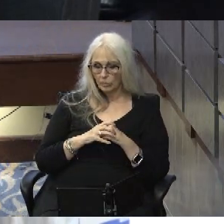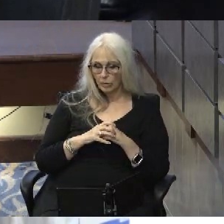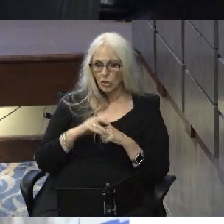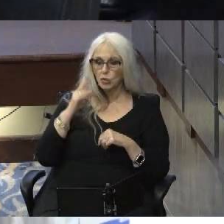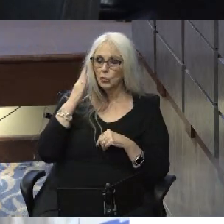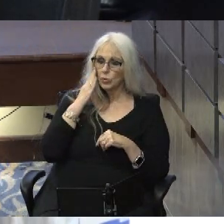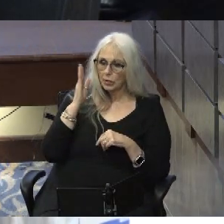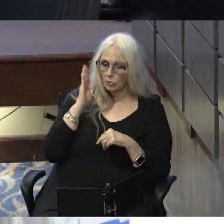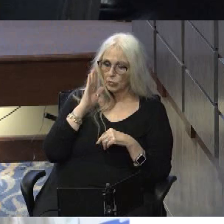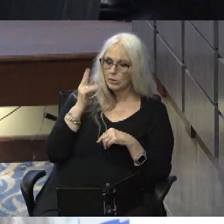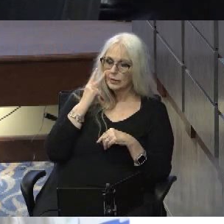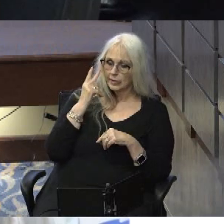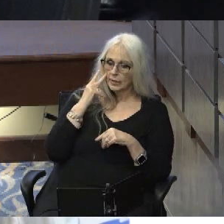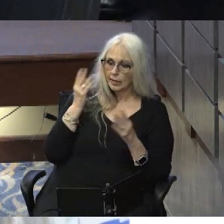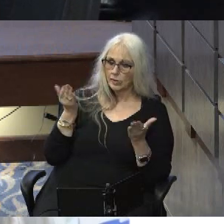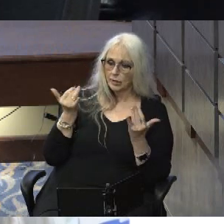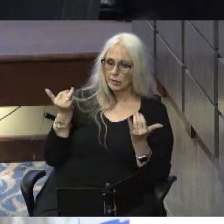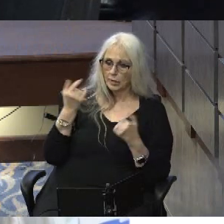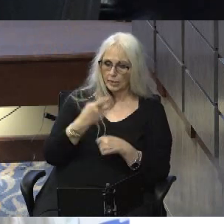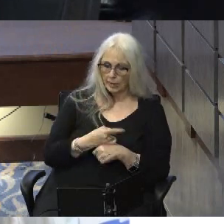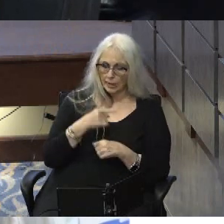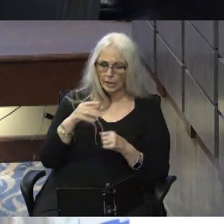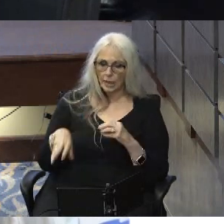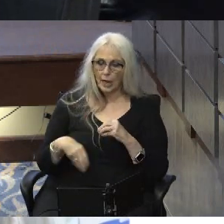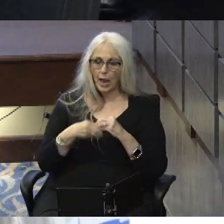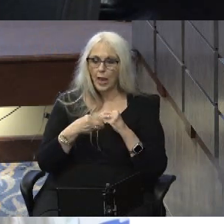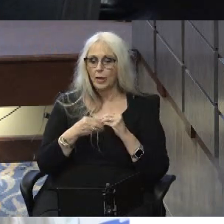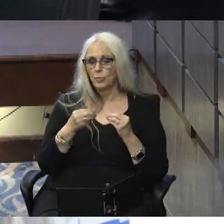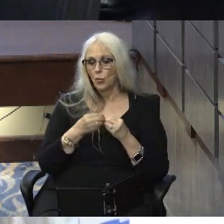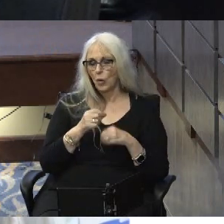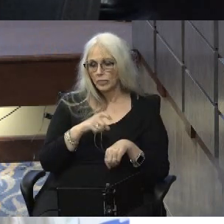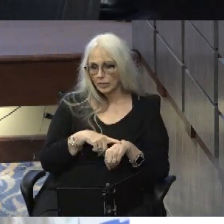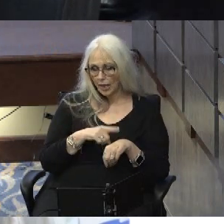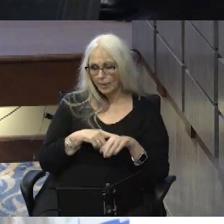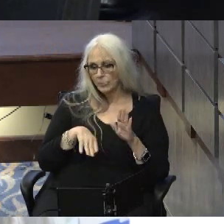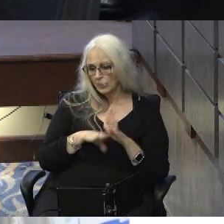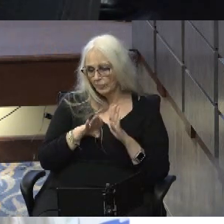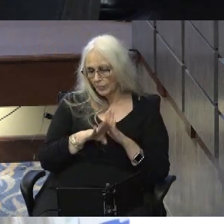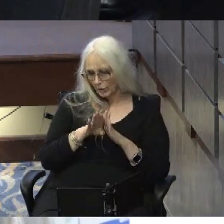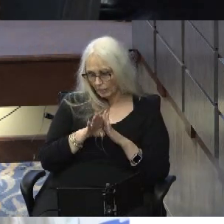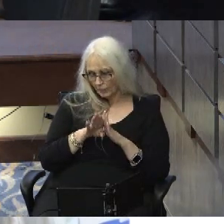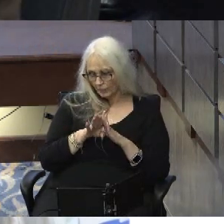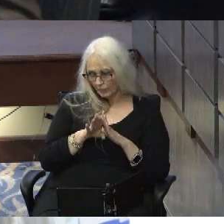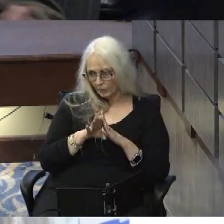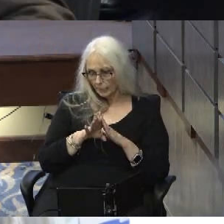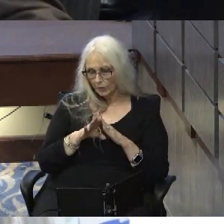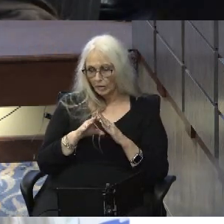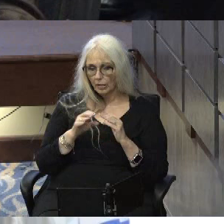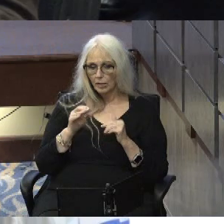today, to allow more time for developing its expression. So that